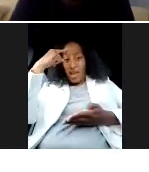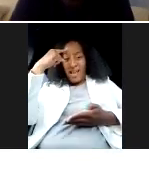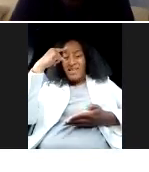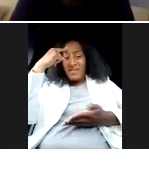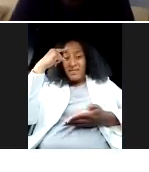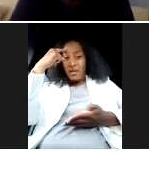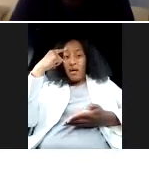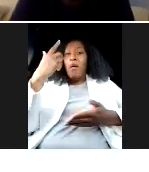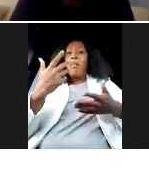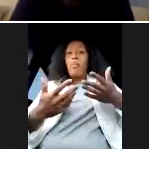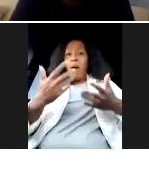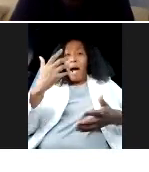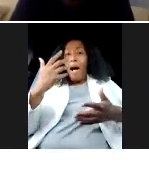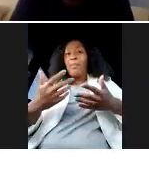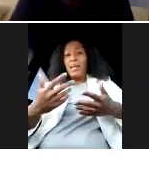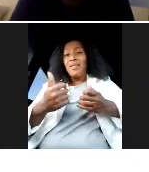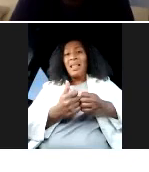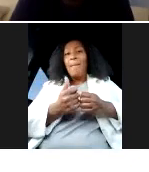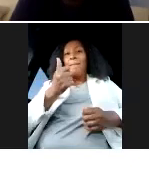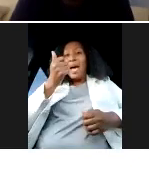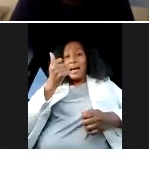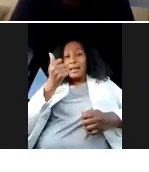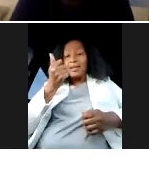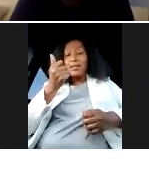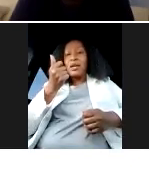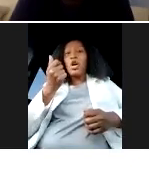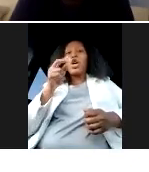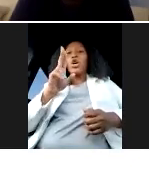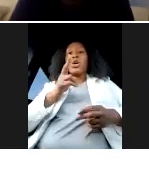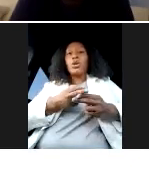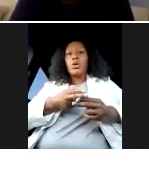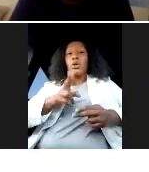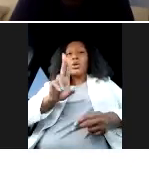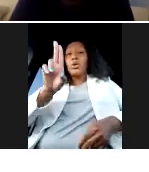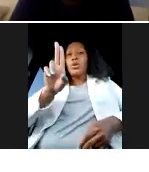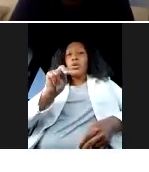appropriate unit here, right? A metric unit.